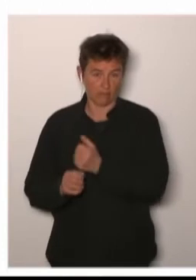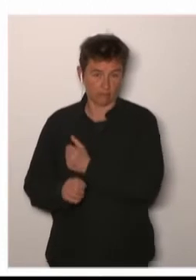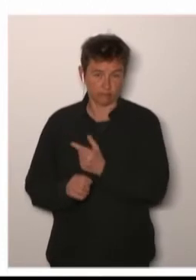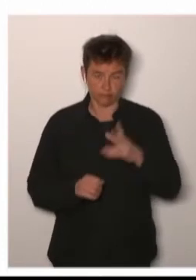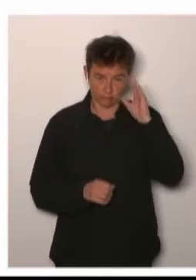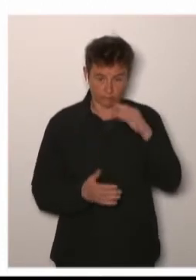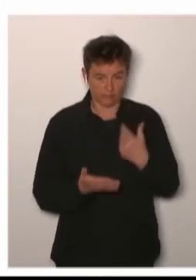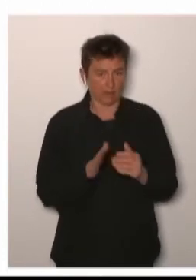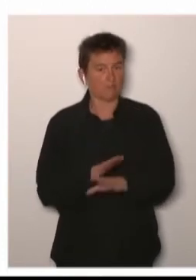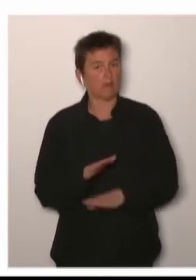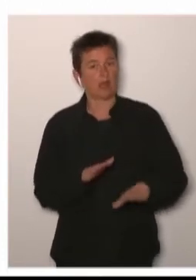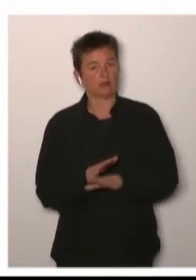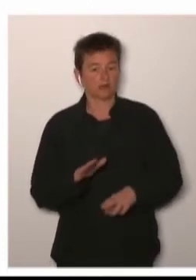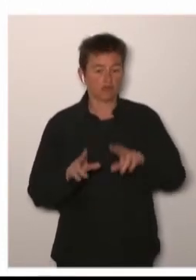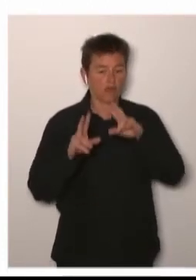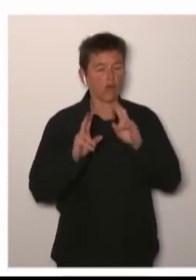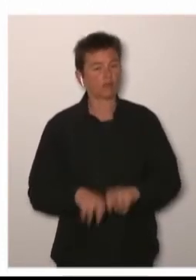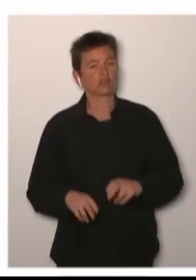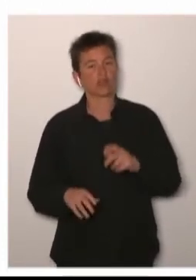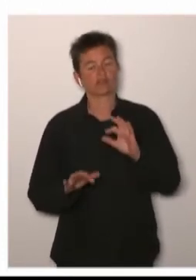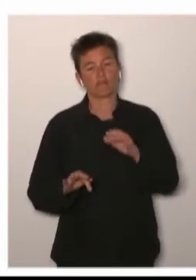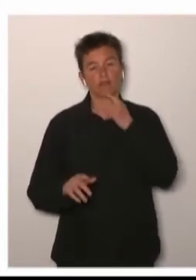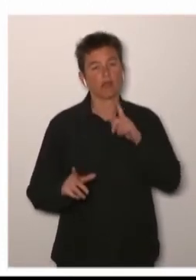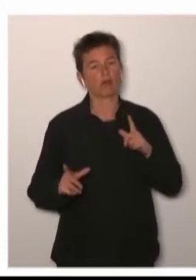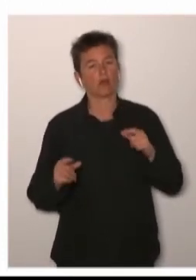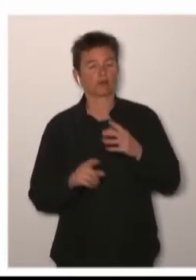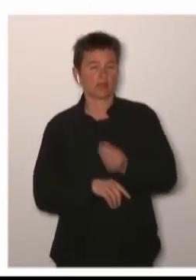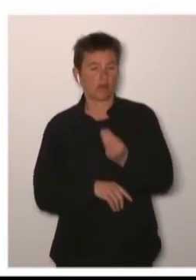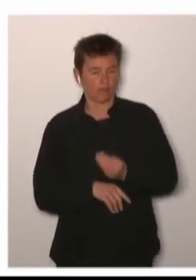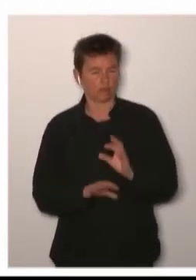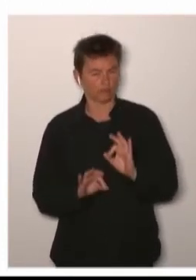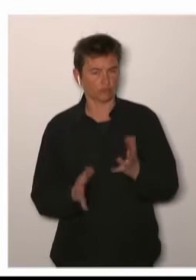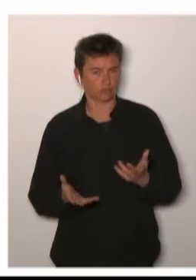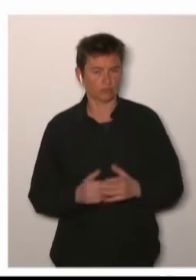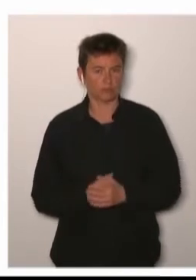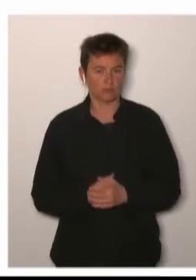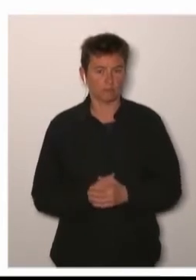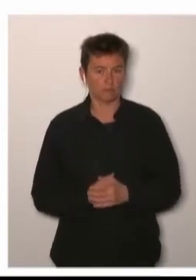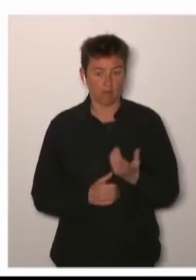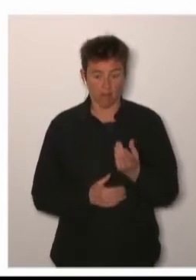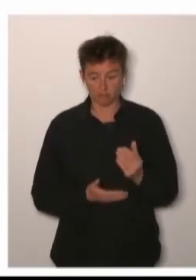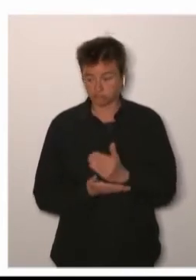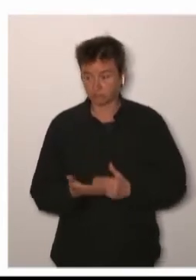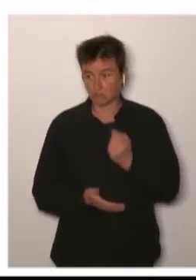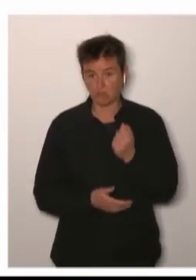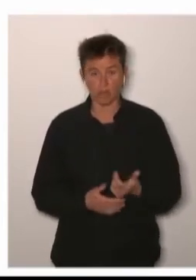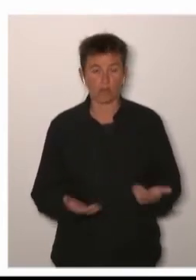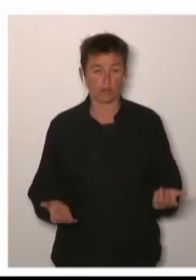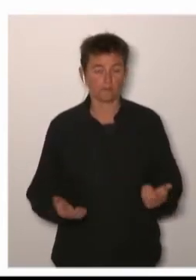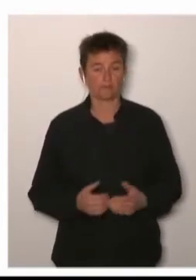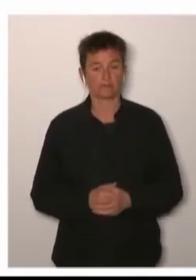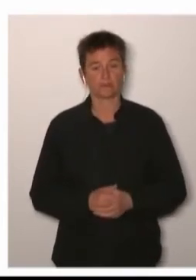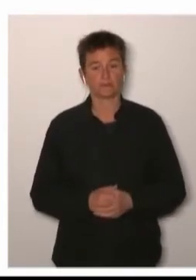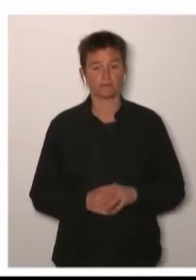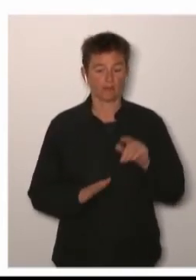it's a field of action where you have not much revenue, where you had a quite limited regulation, so